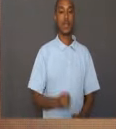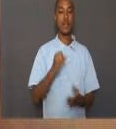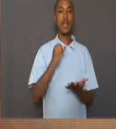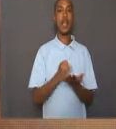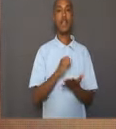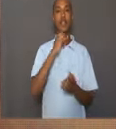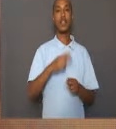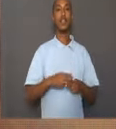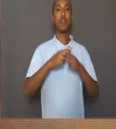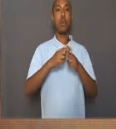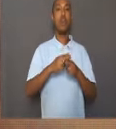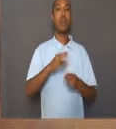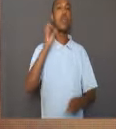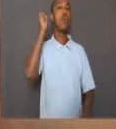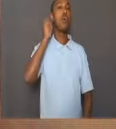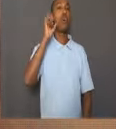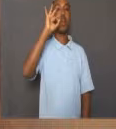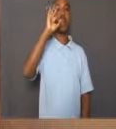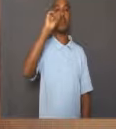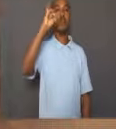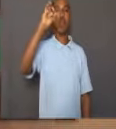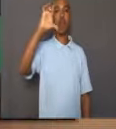the gold foil experiment.